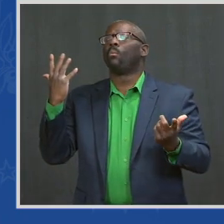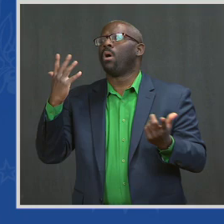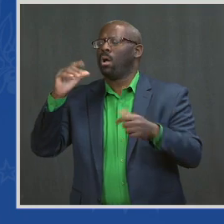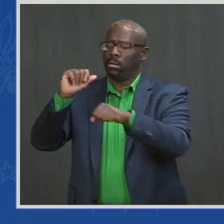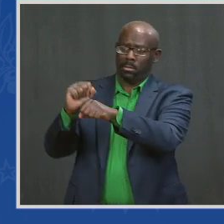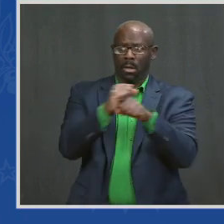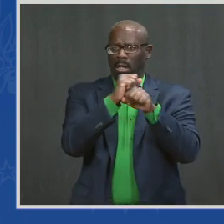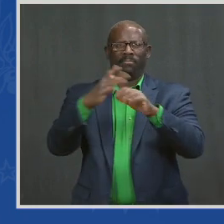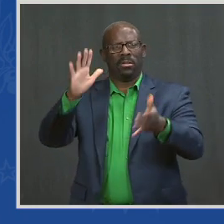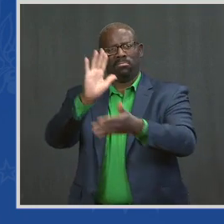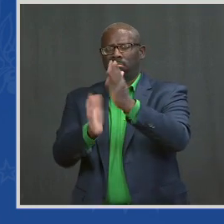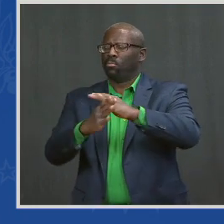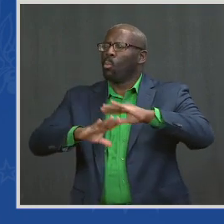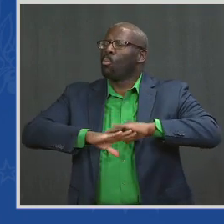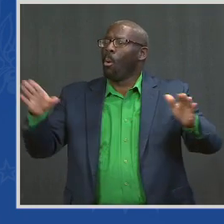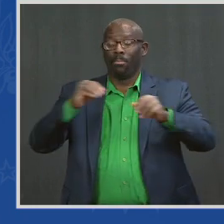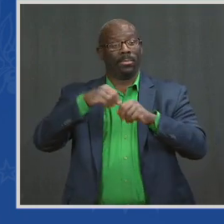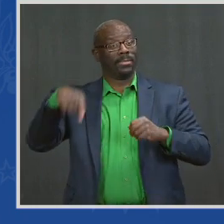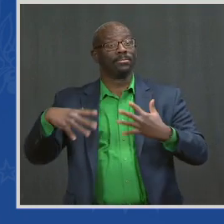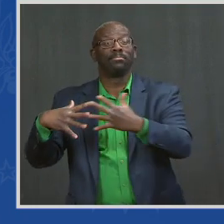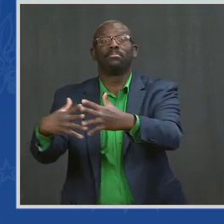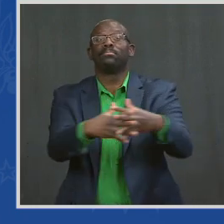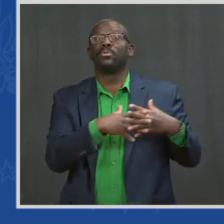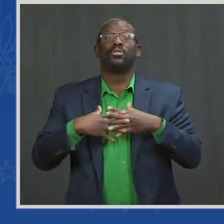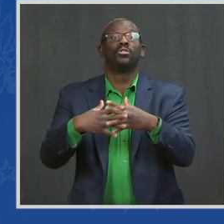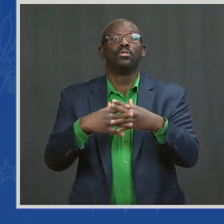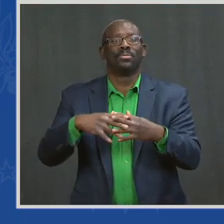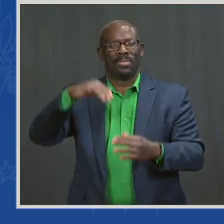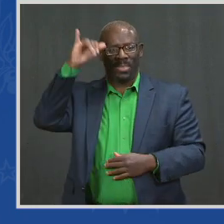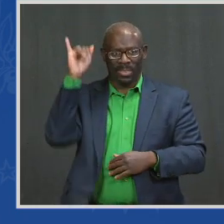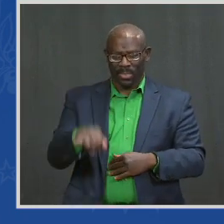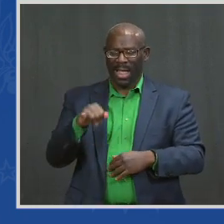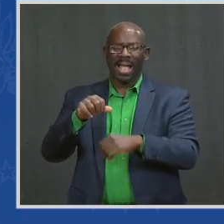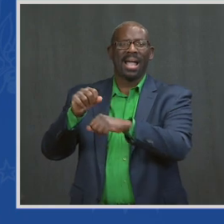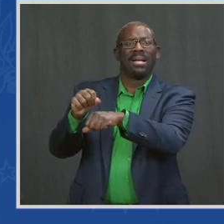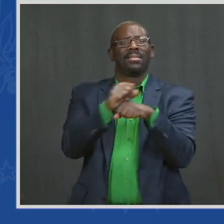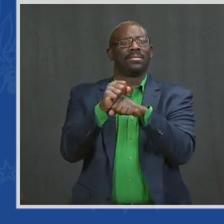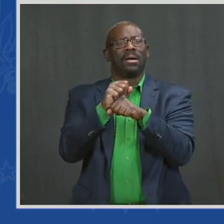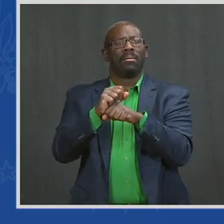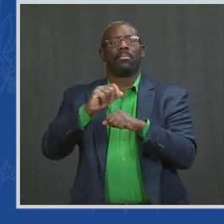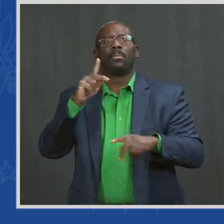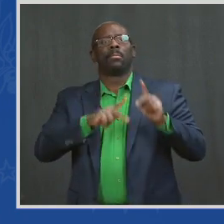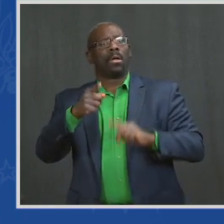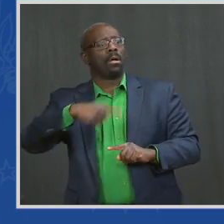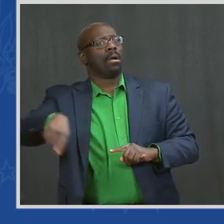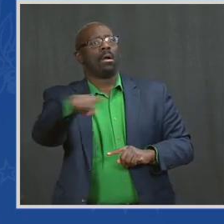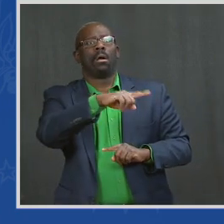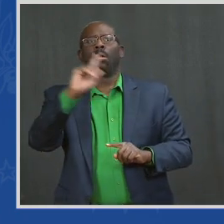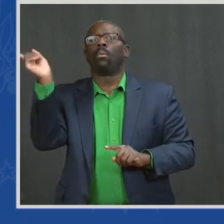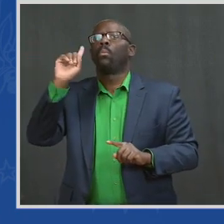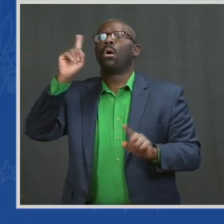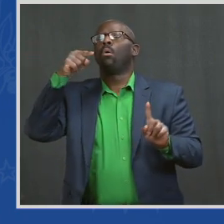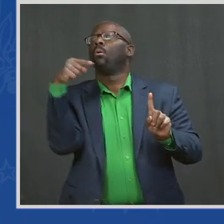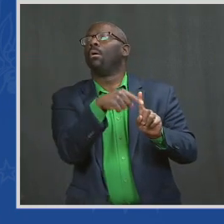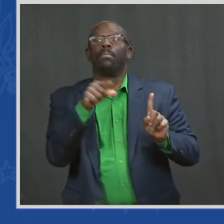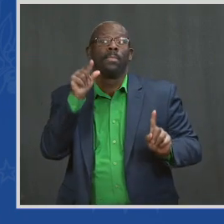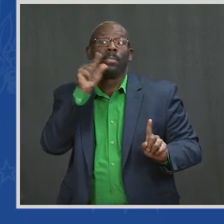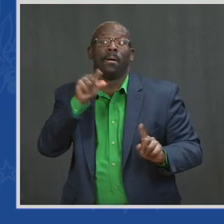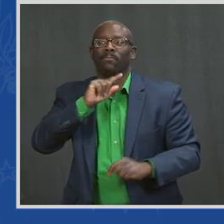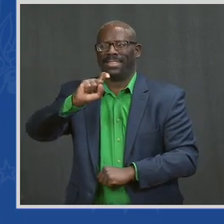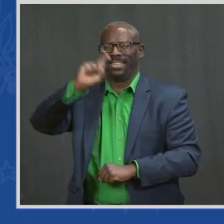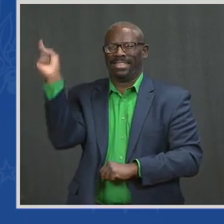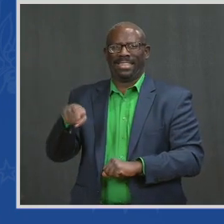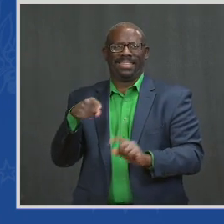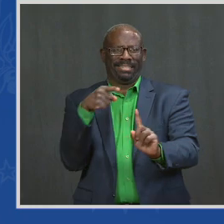Yes, on that day, the enslaved people of Galveston, Texas, learned that they were free. But